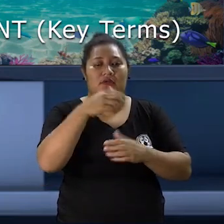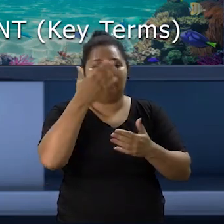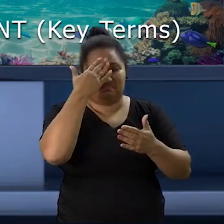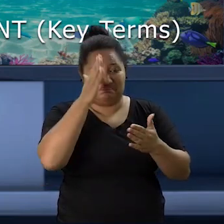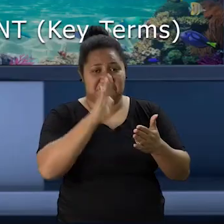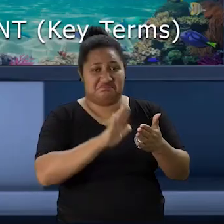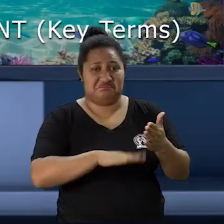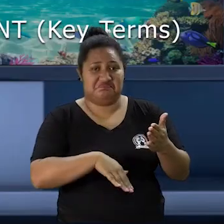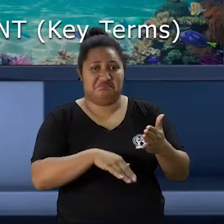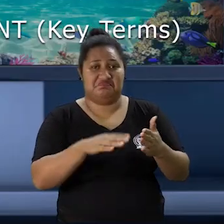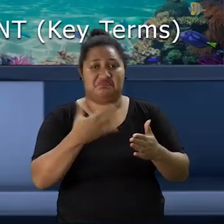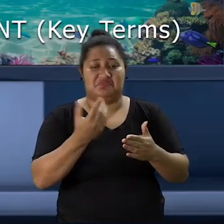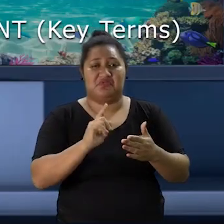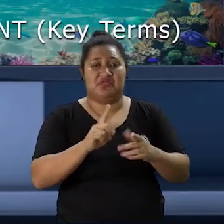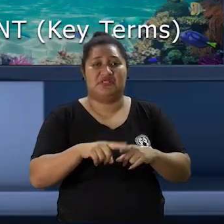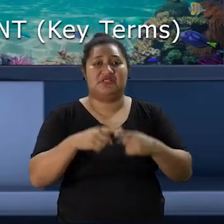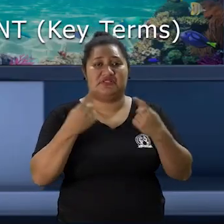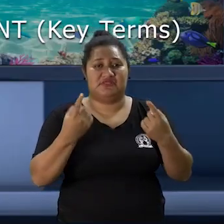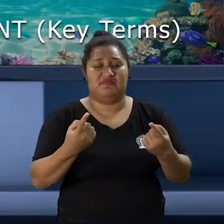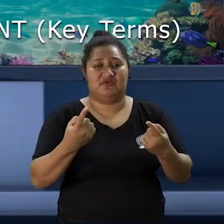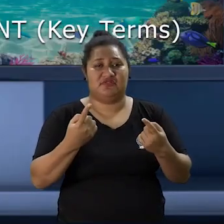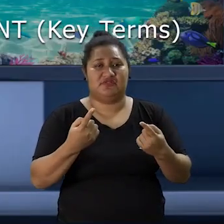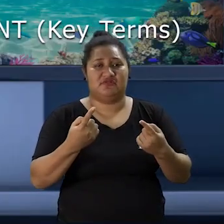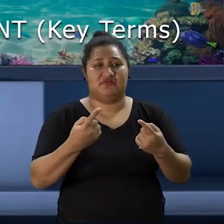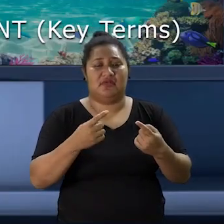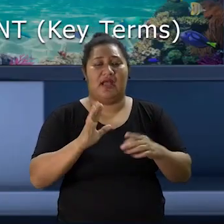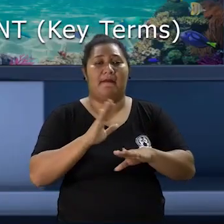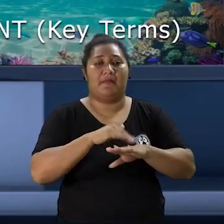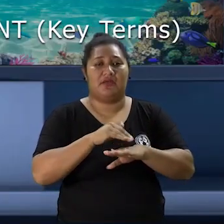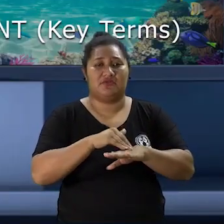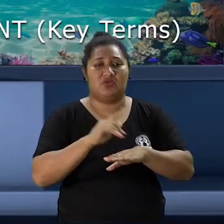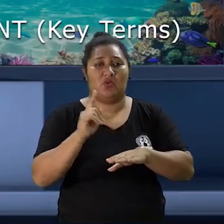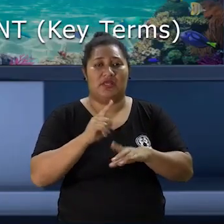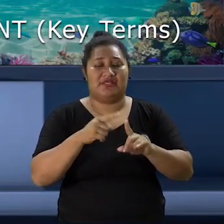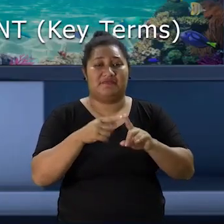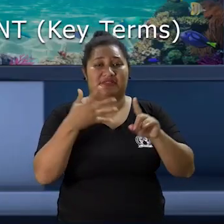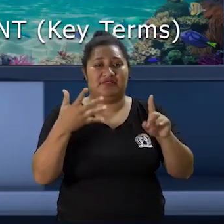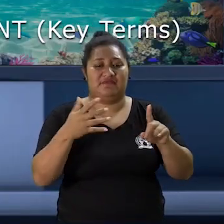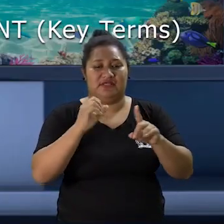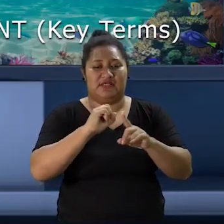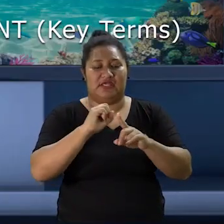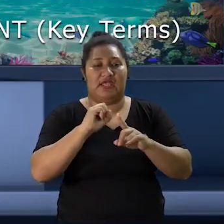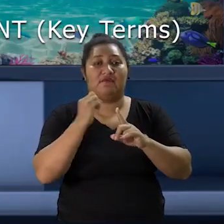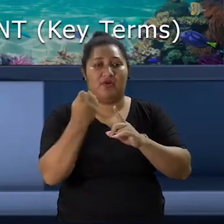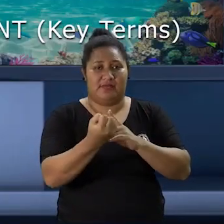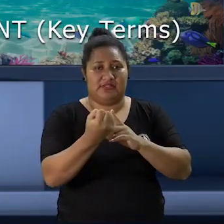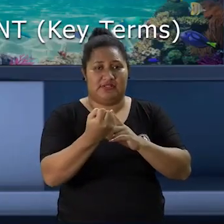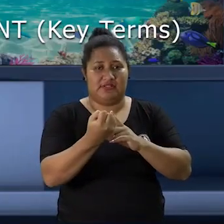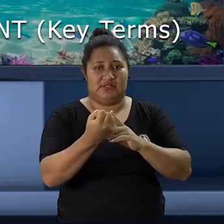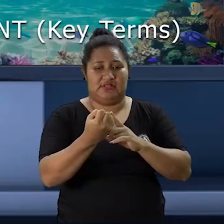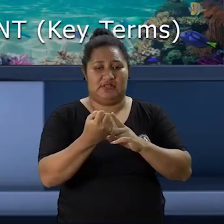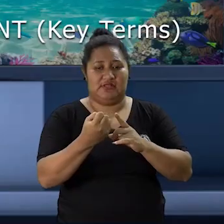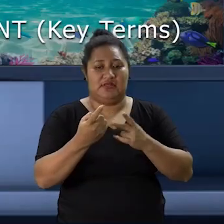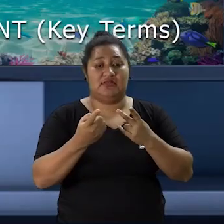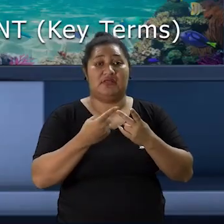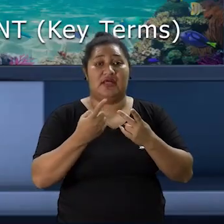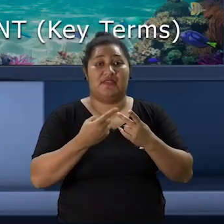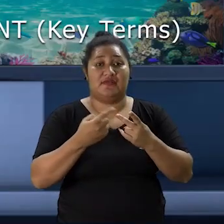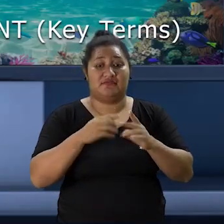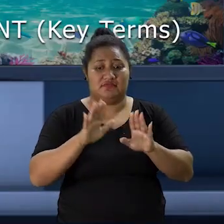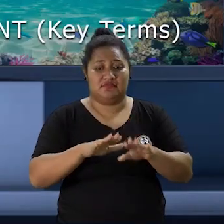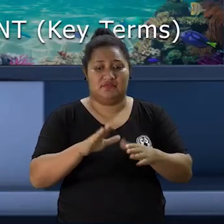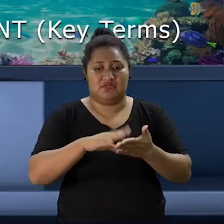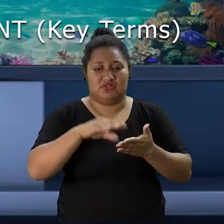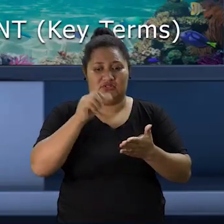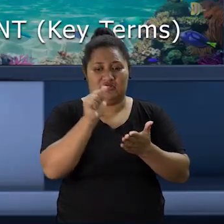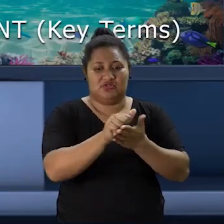perspectives and have different perceptions about a specific environment. Olisia tātou le sona tamaiti,